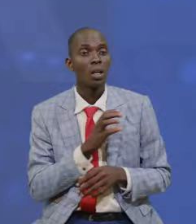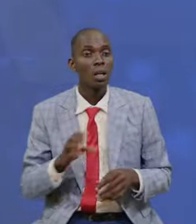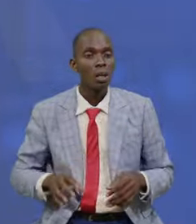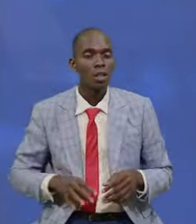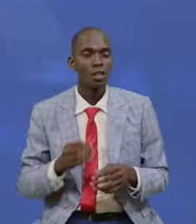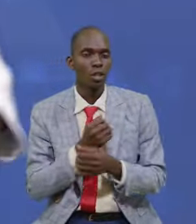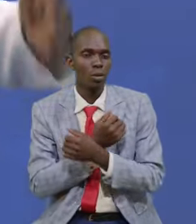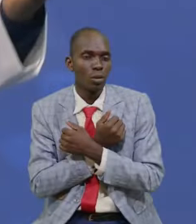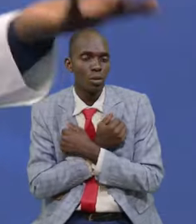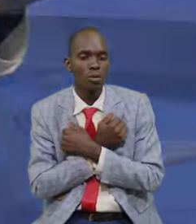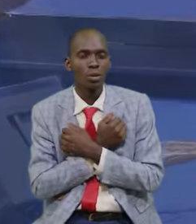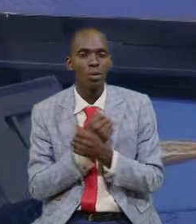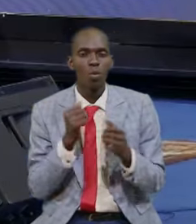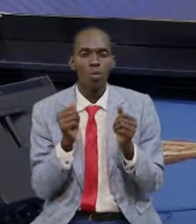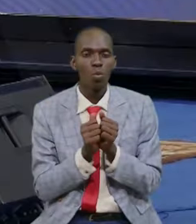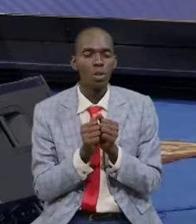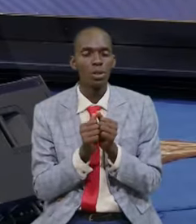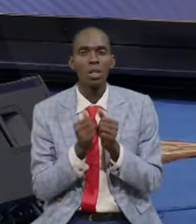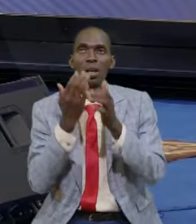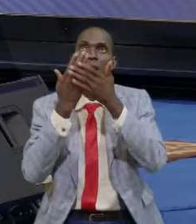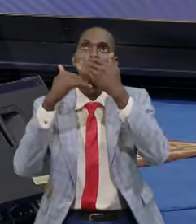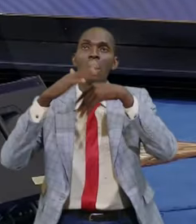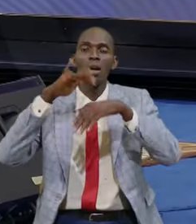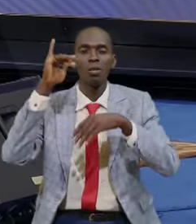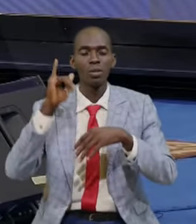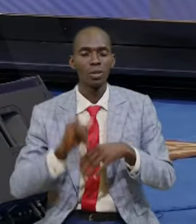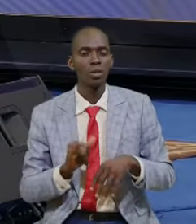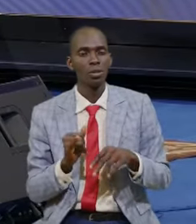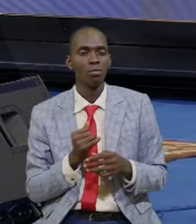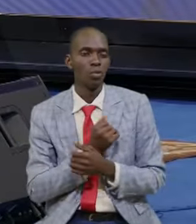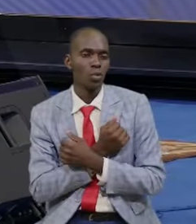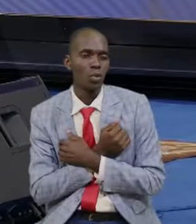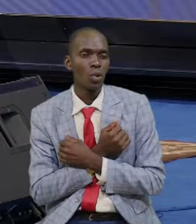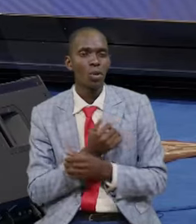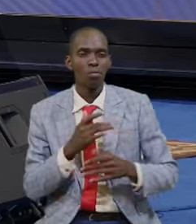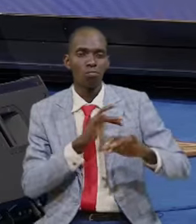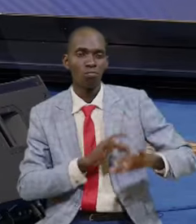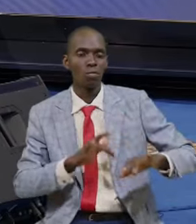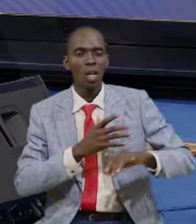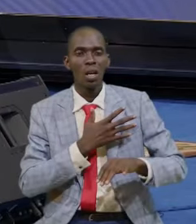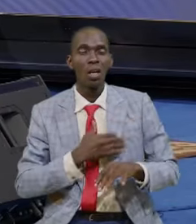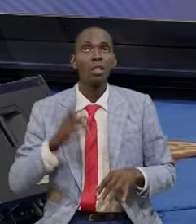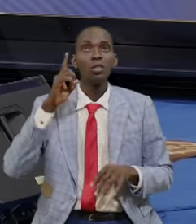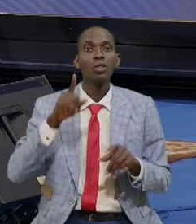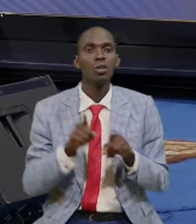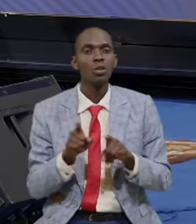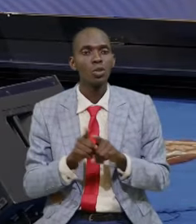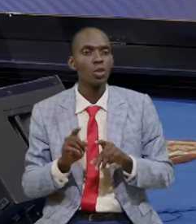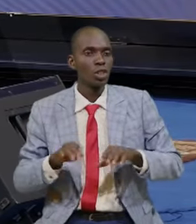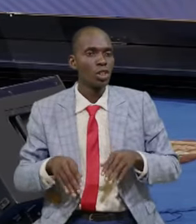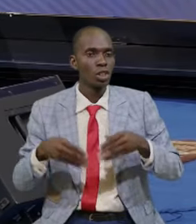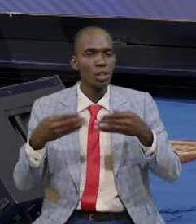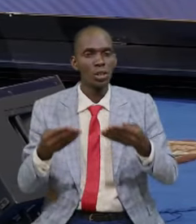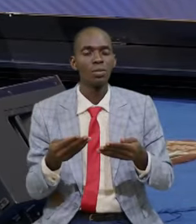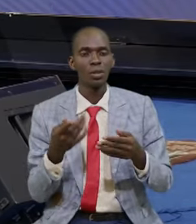loves with heavenly compassion. And then He also gives the care. Husbands, love